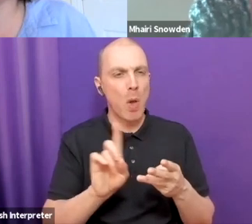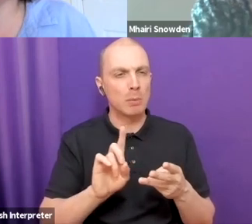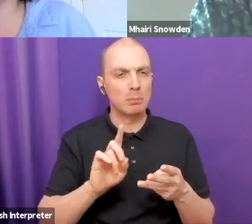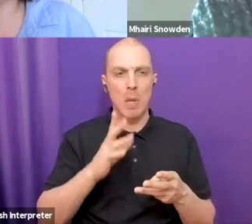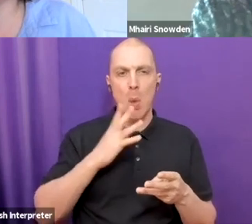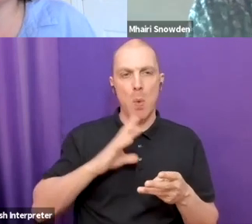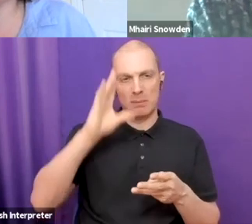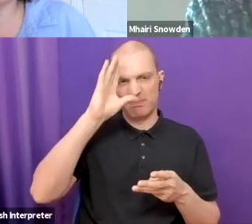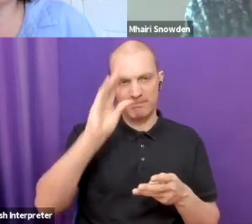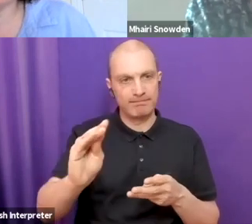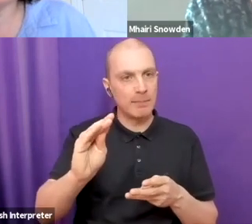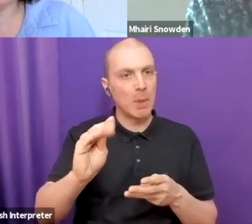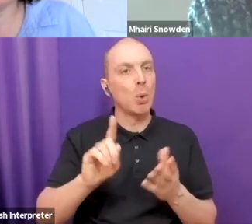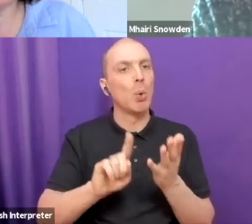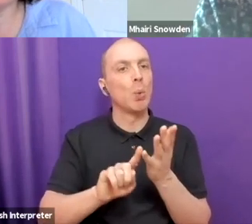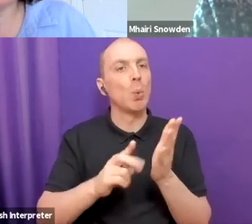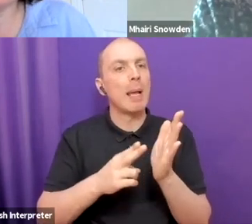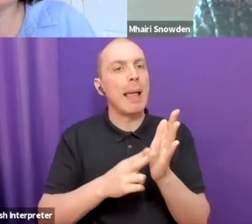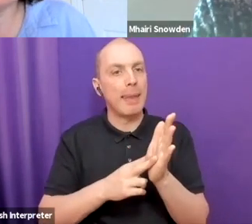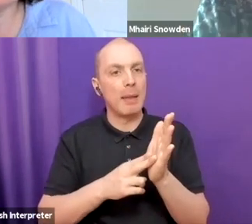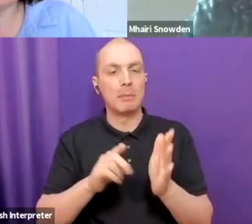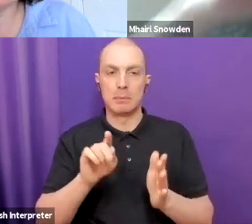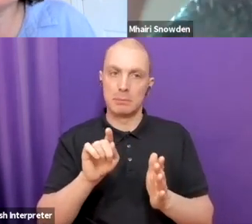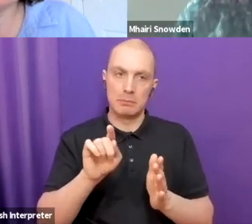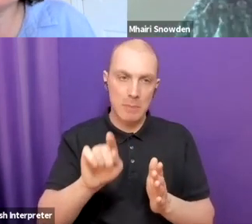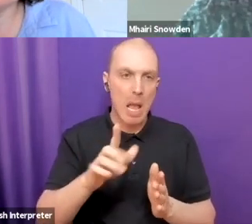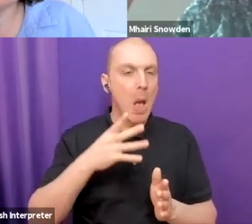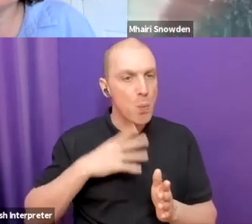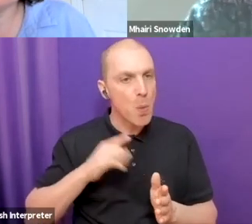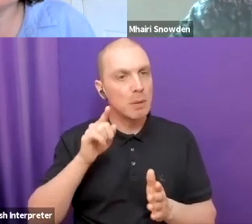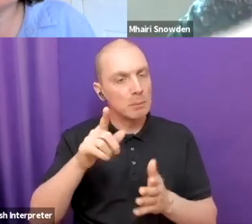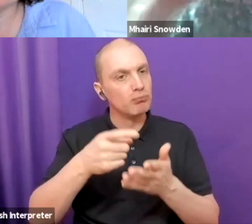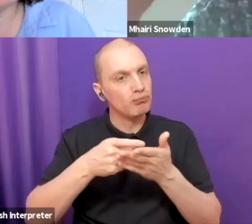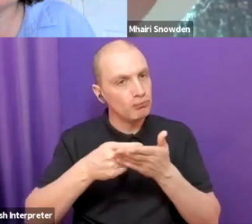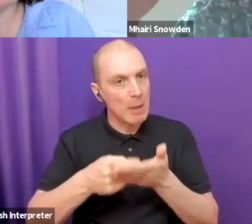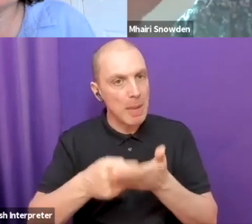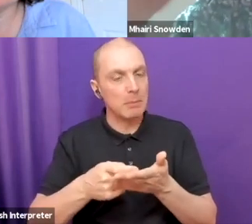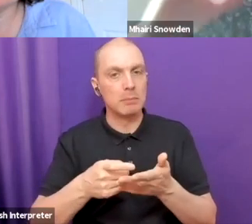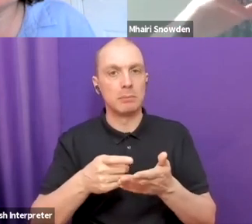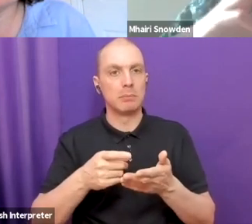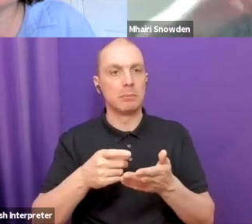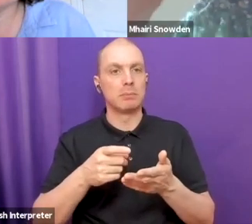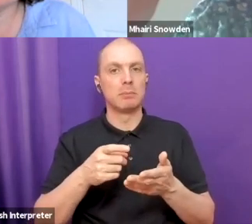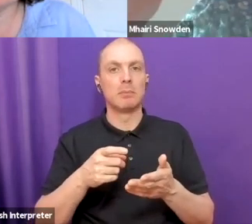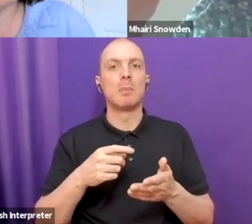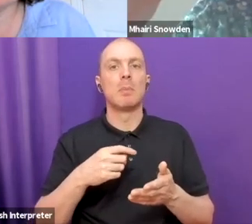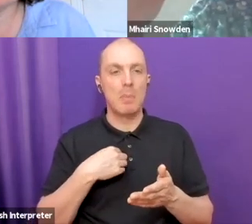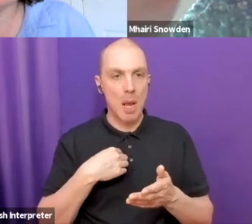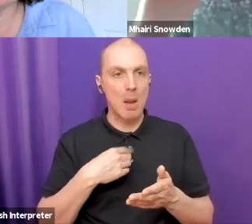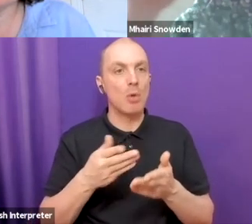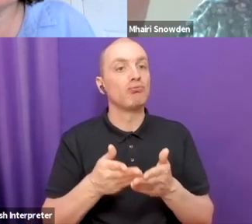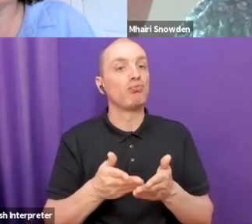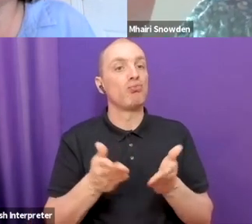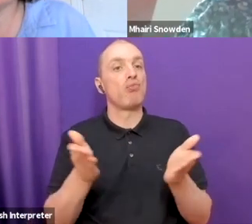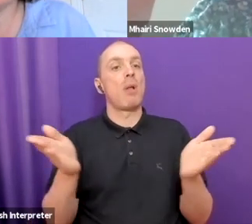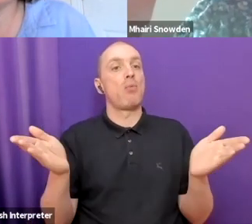and be really clear about that. And then also we'll have some overarching discussions as well that can look at the whole picture and